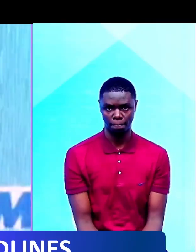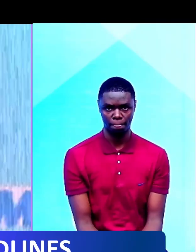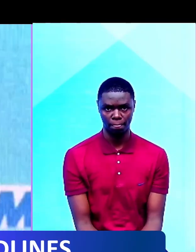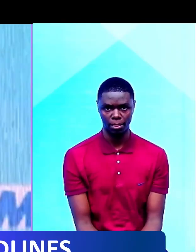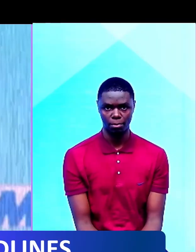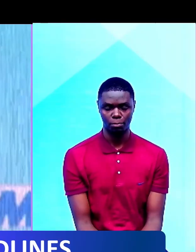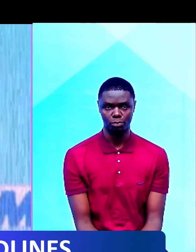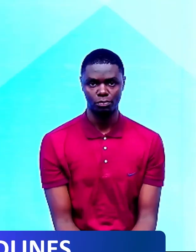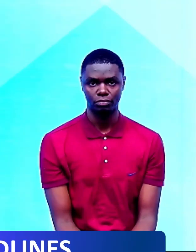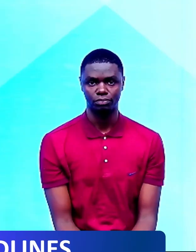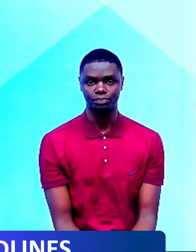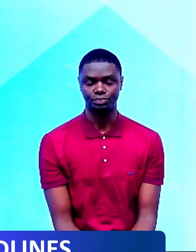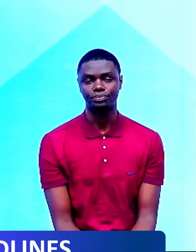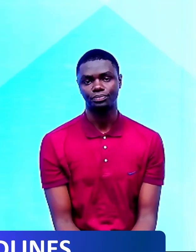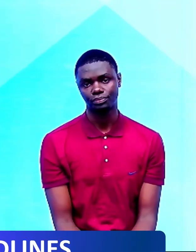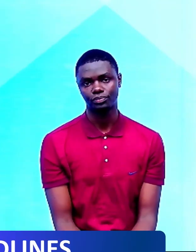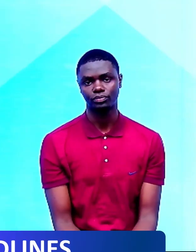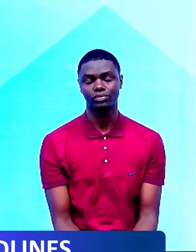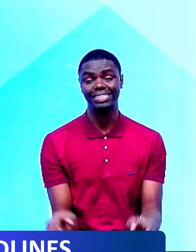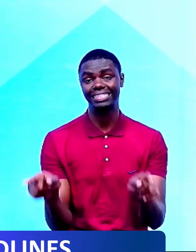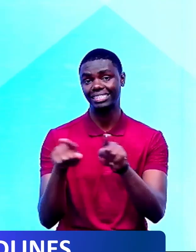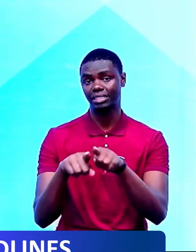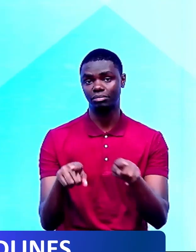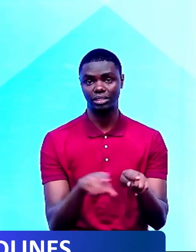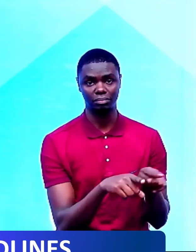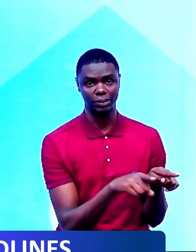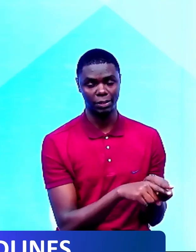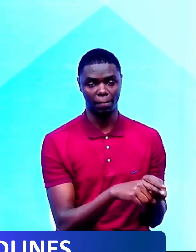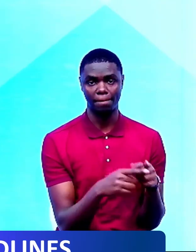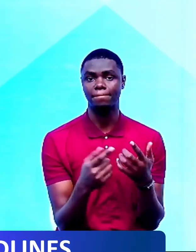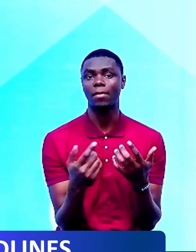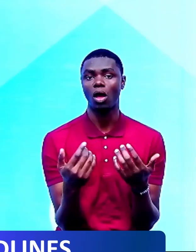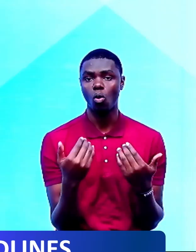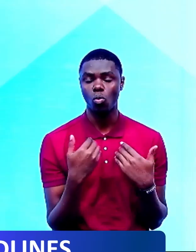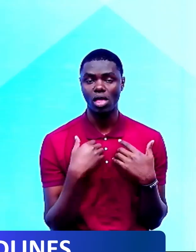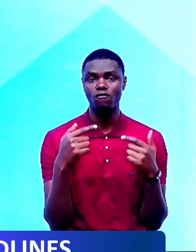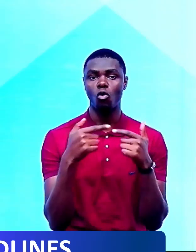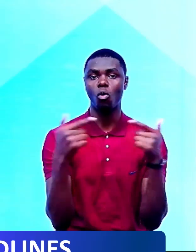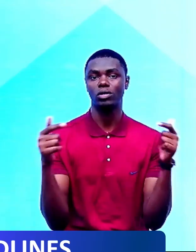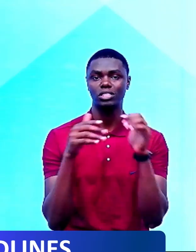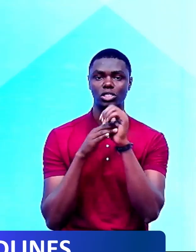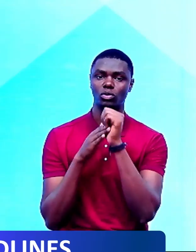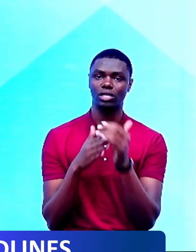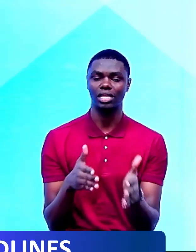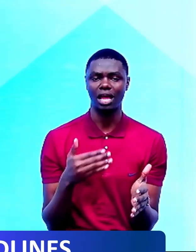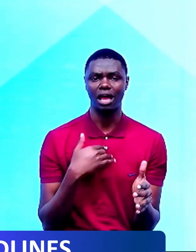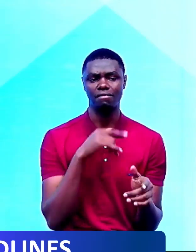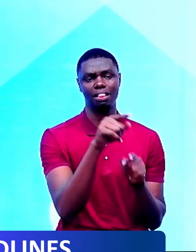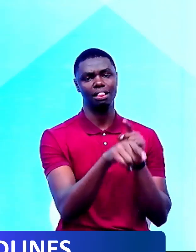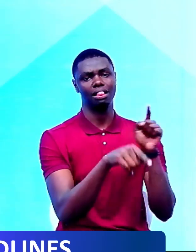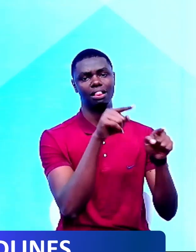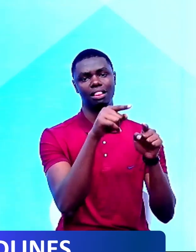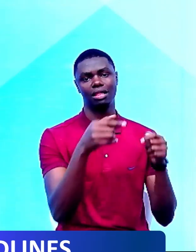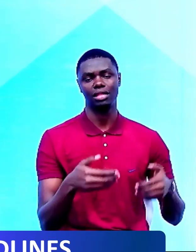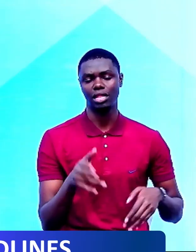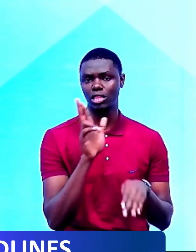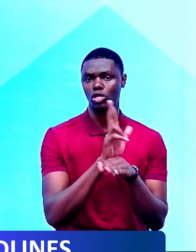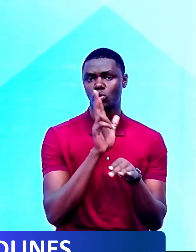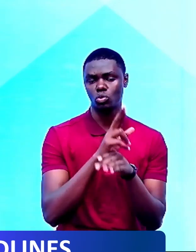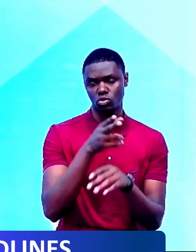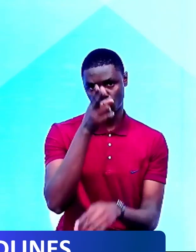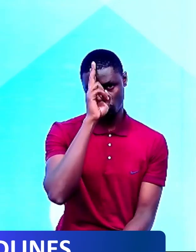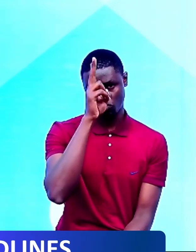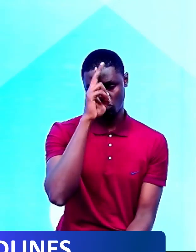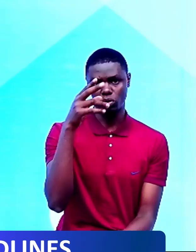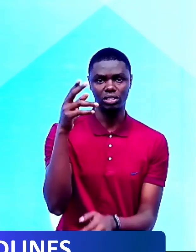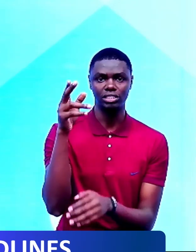and despair. Staying on the castigation, we have the opposition leaders have castigated the use of police